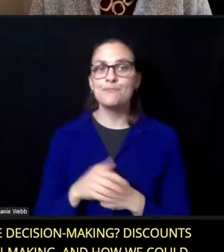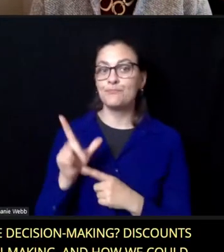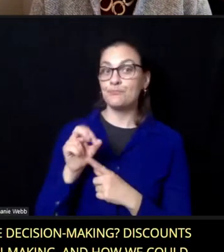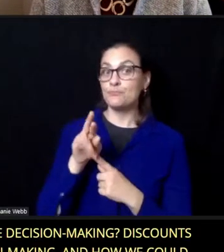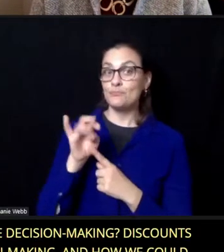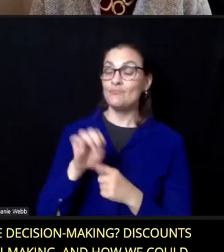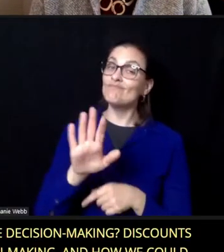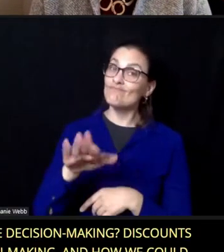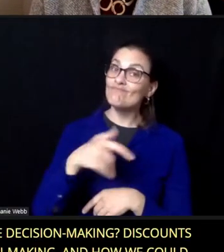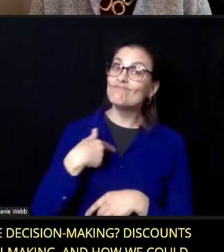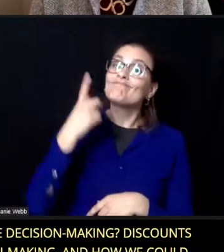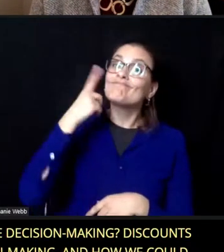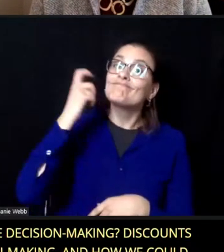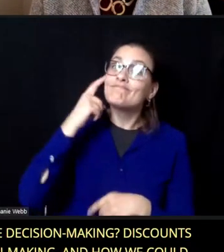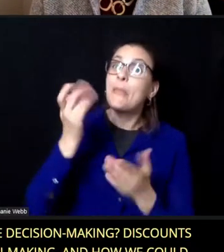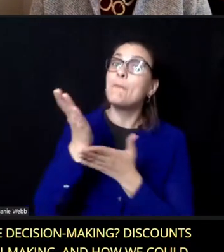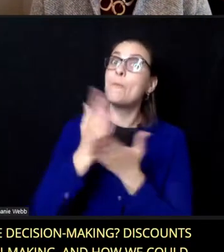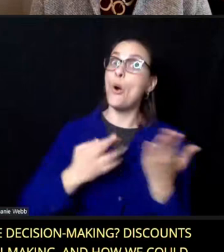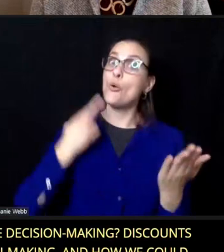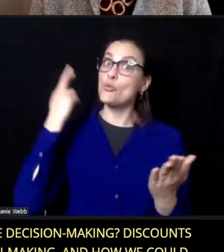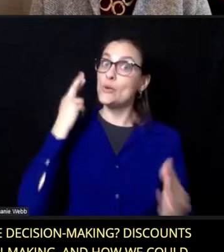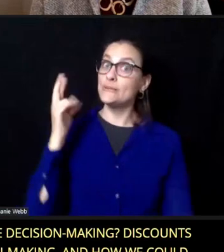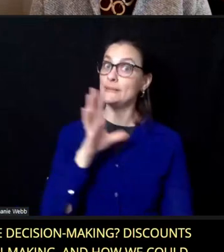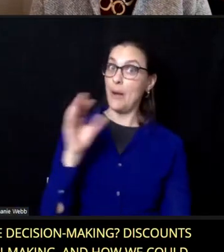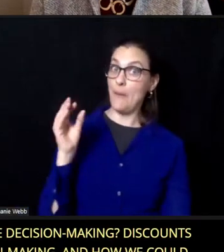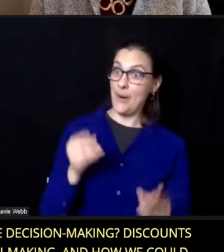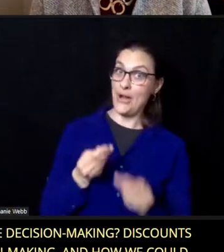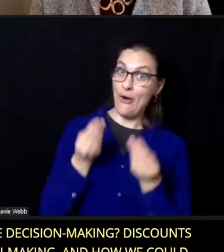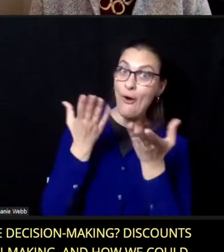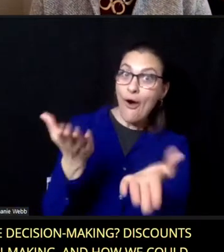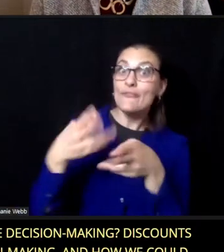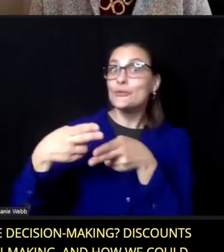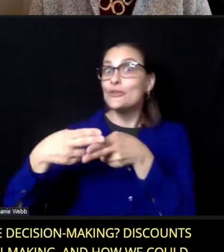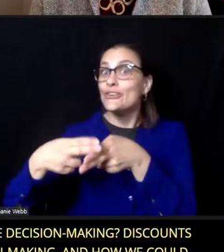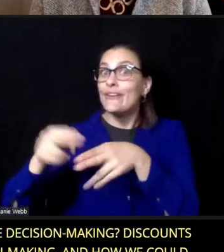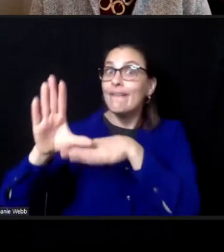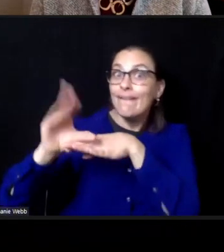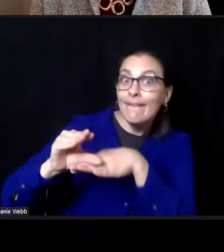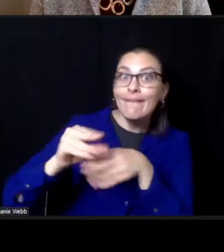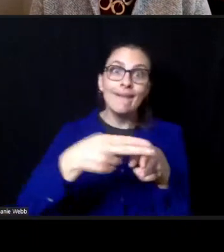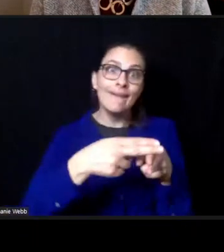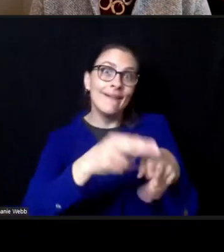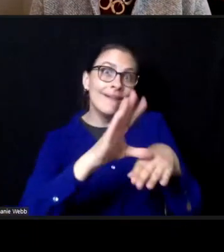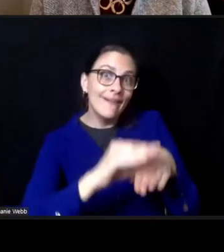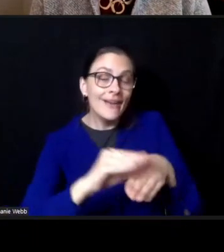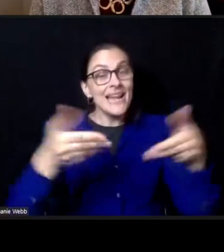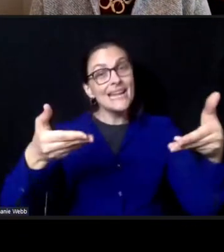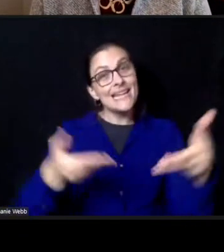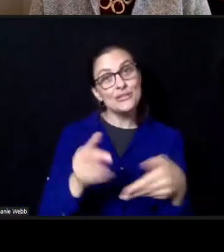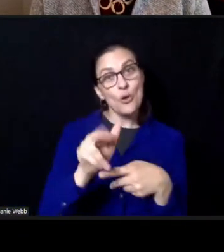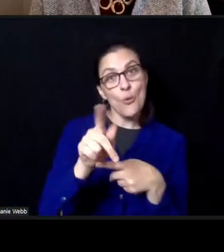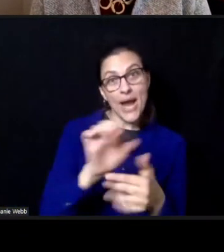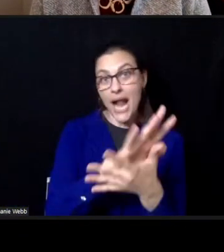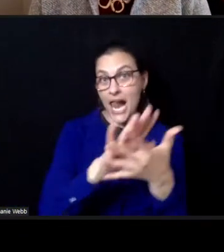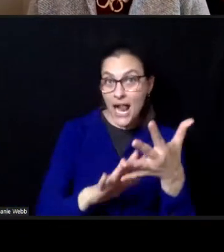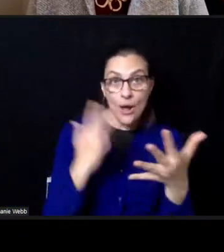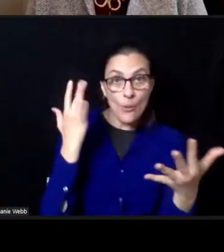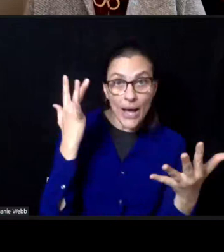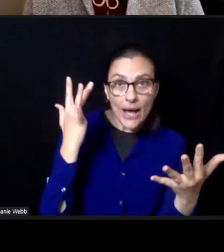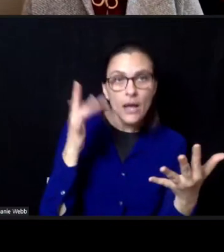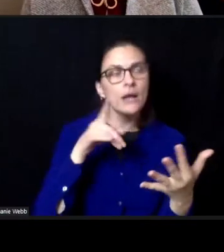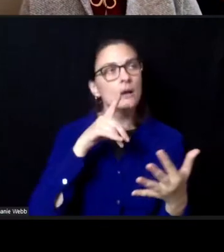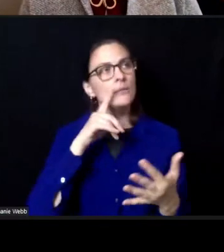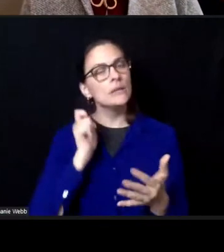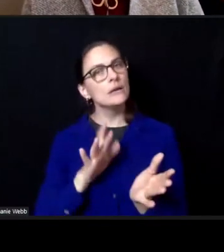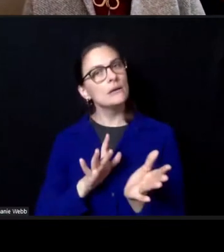and introductory rates is because they are useful for kind of manipulating consumers and making them think they're getting a better deal